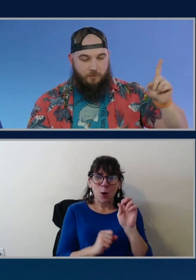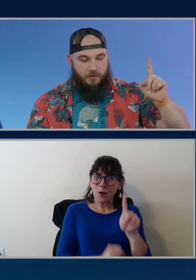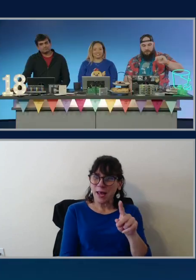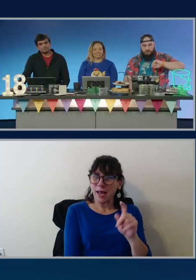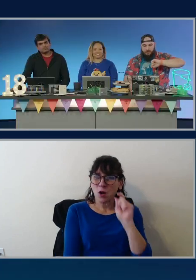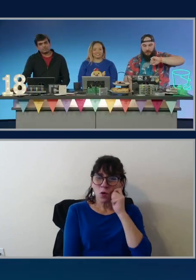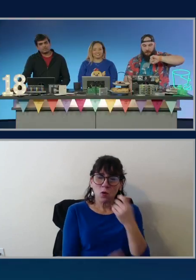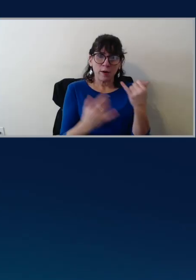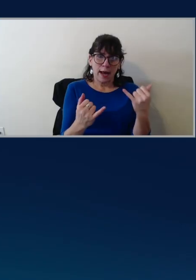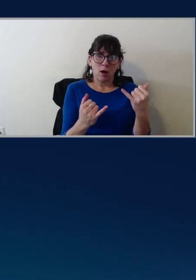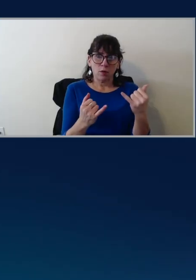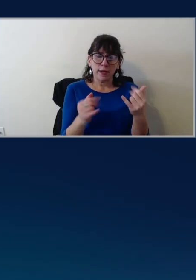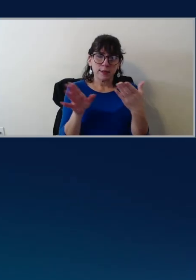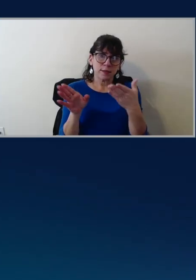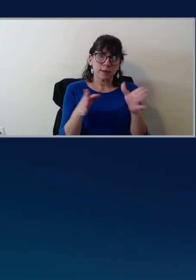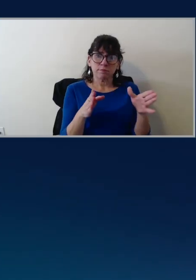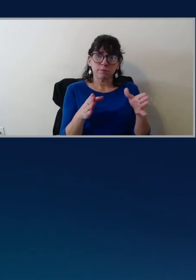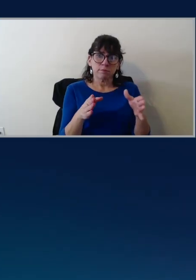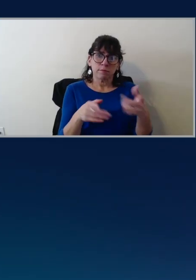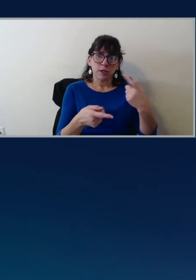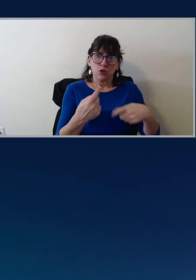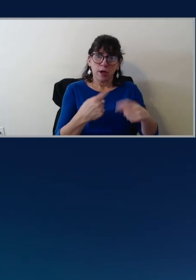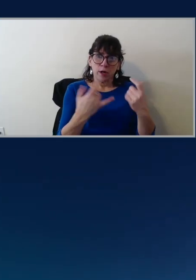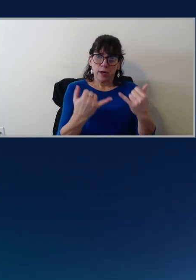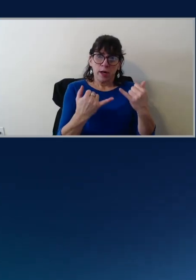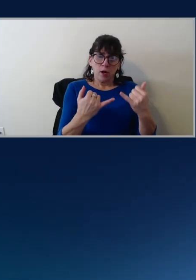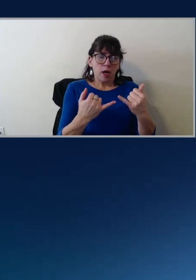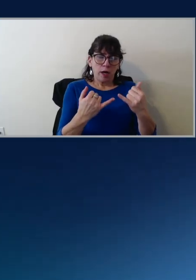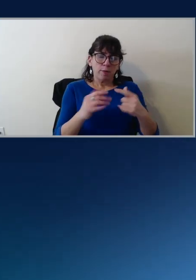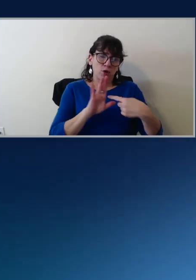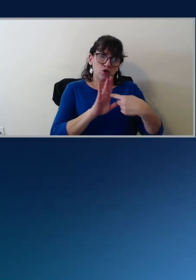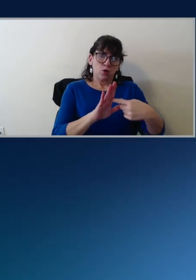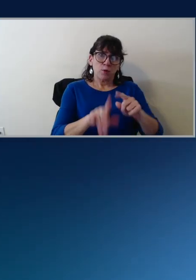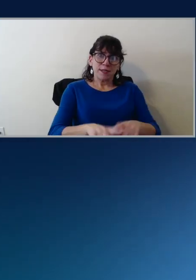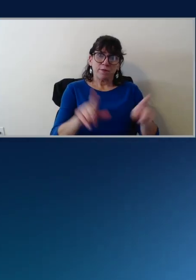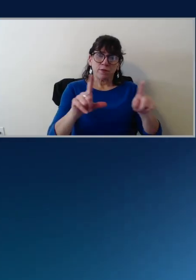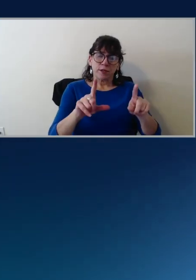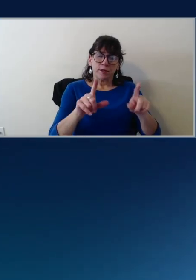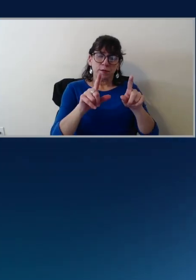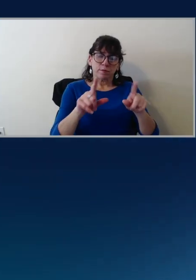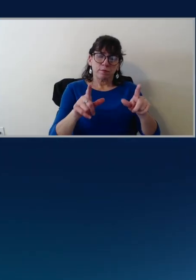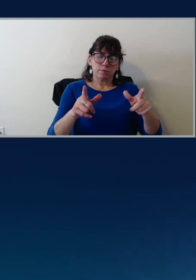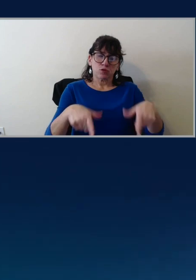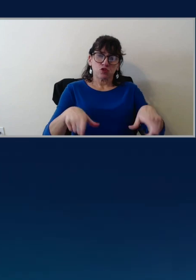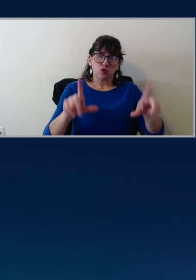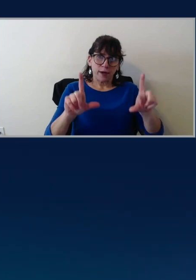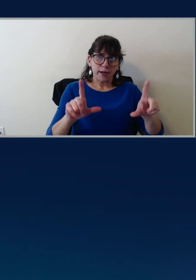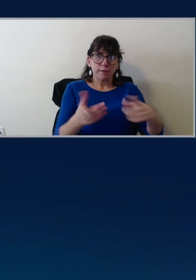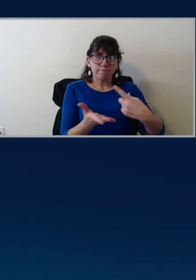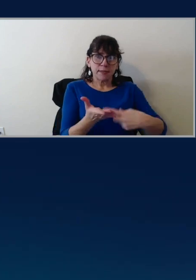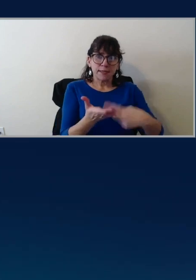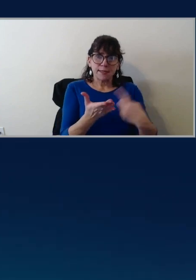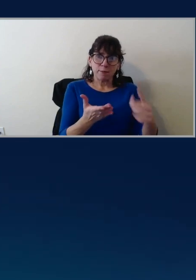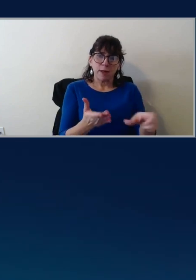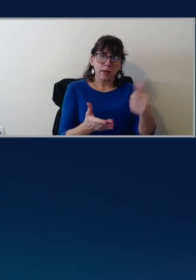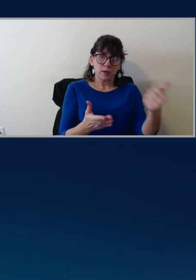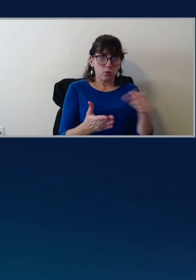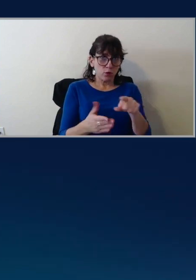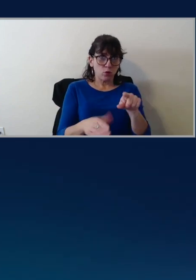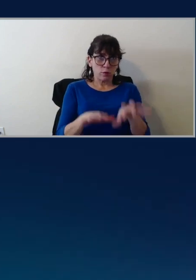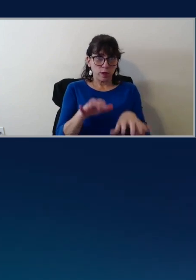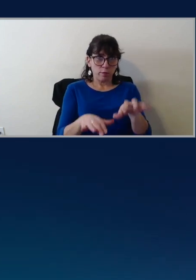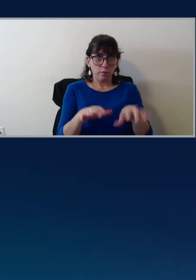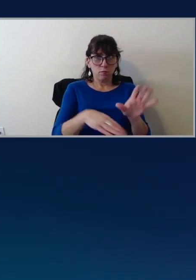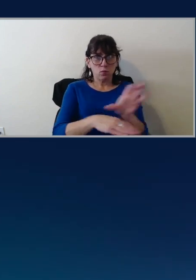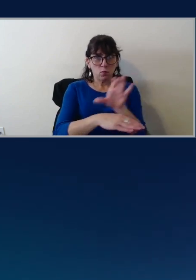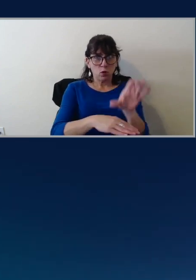on from this. I'm going to flip back to a different screen, and I want to talk to you about something else. Now, Suman mentioned here taking your data, immediate data that you have in an